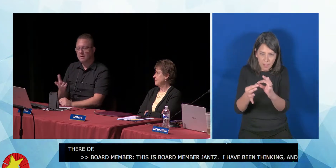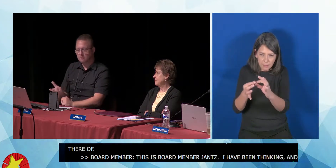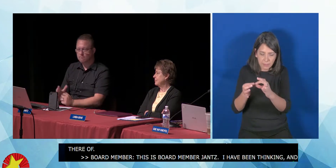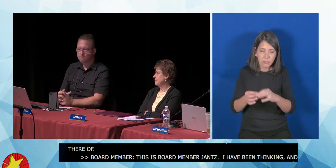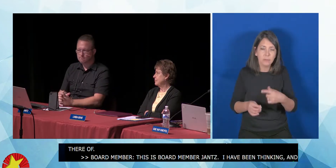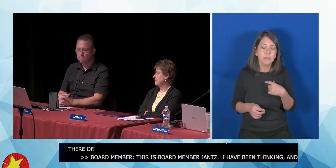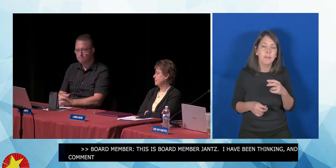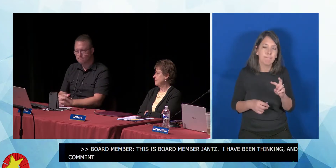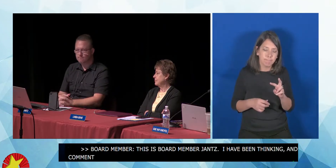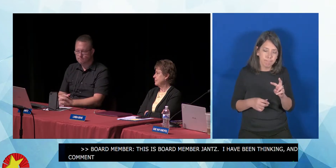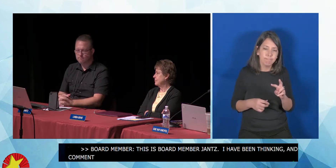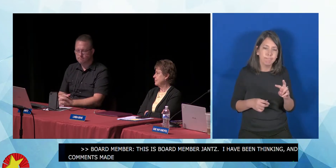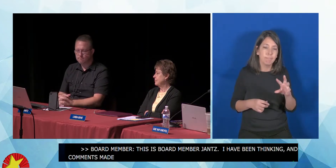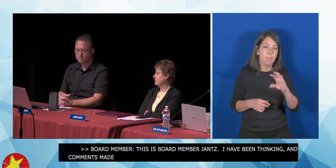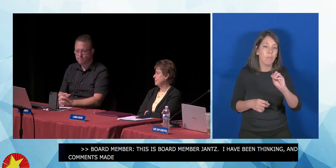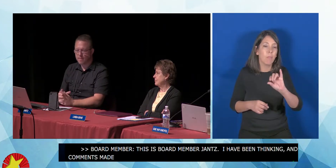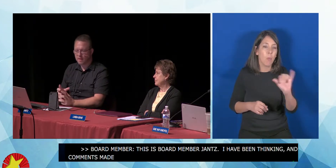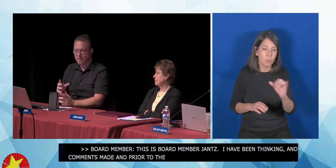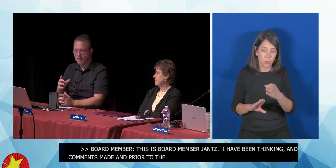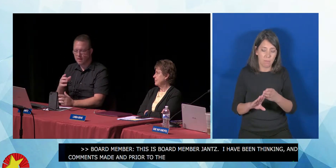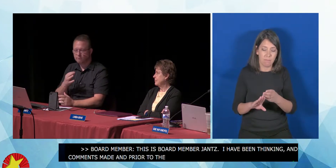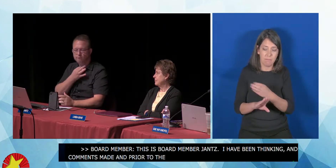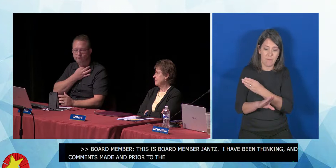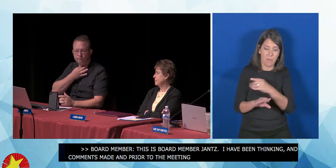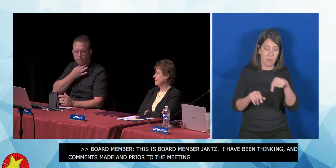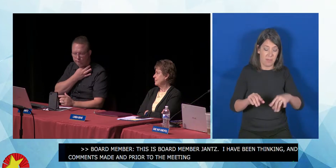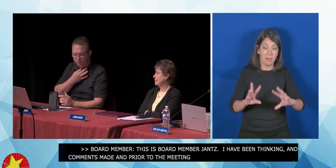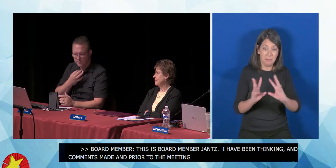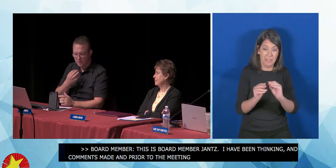the meeting, a community member did come up to